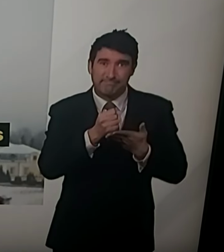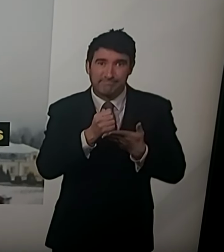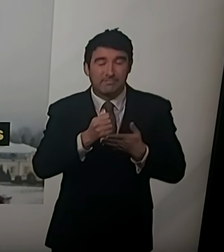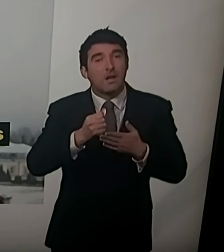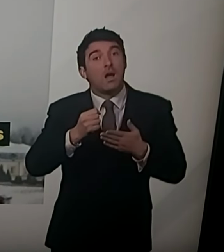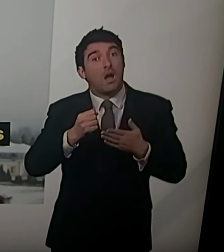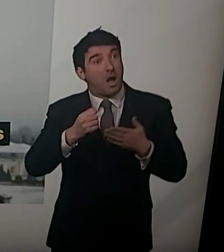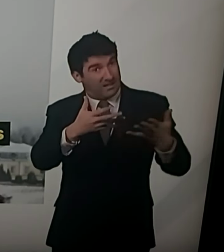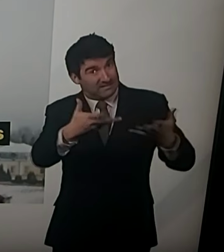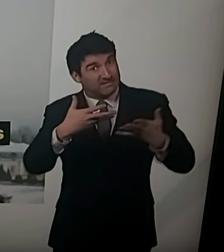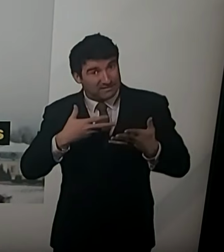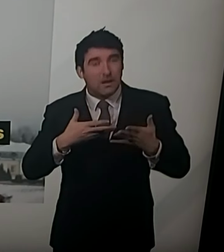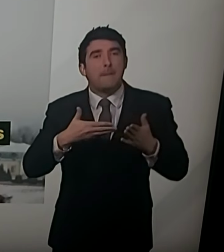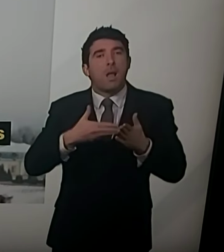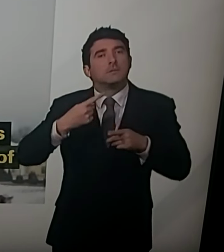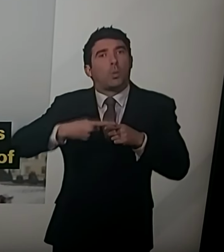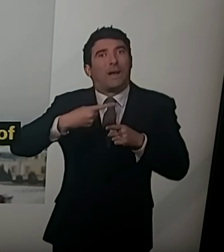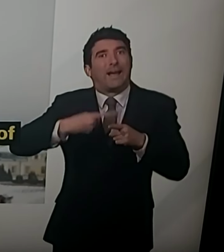speed.